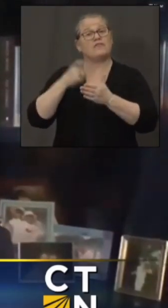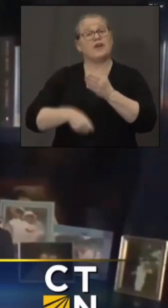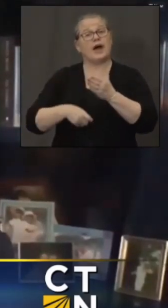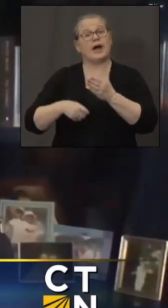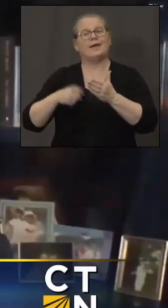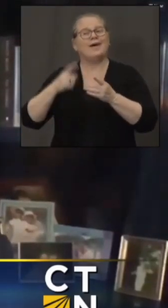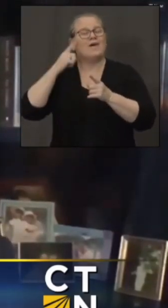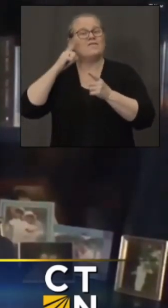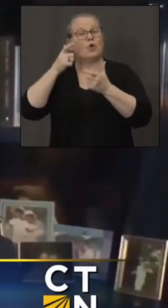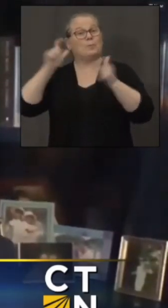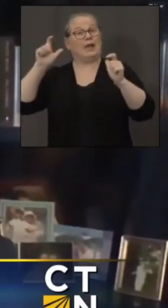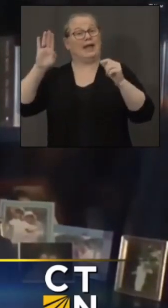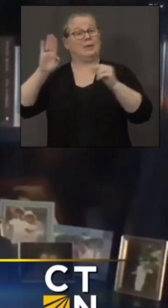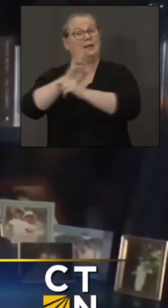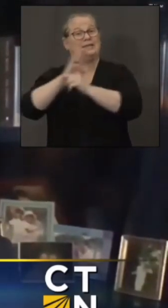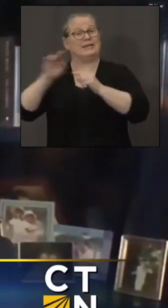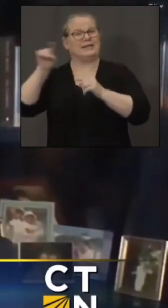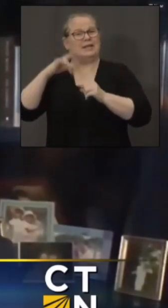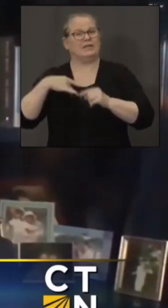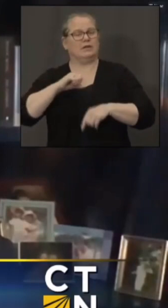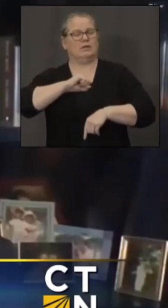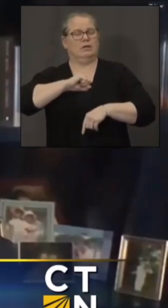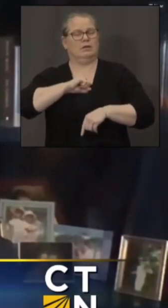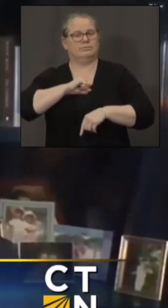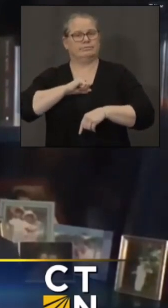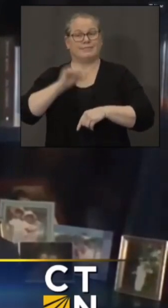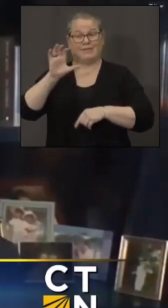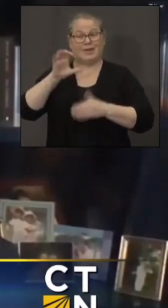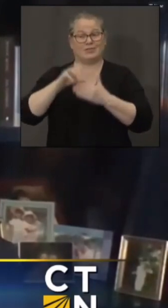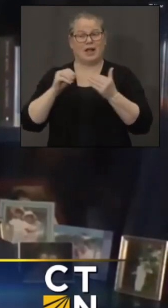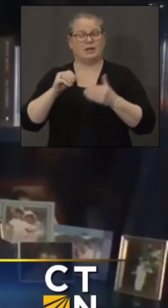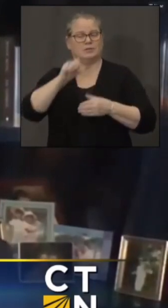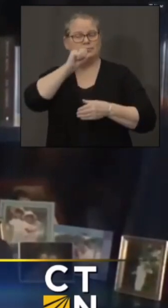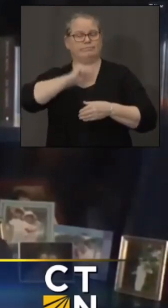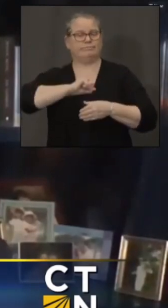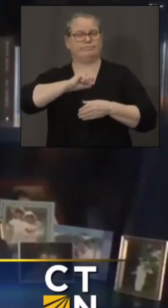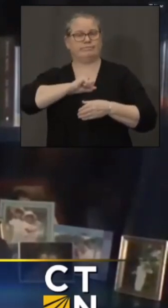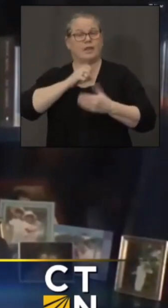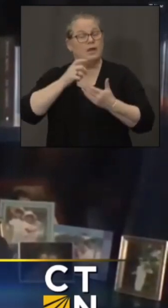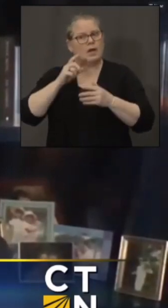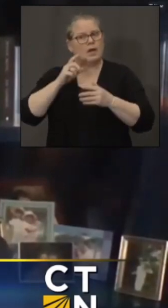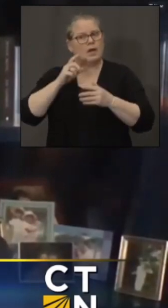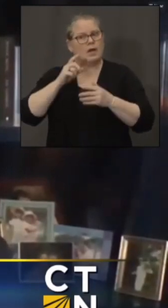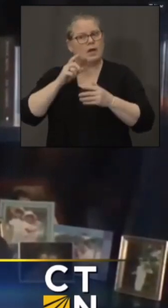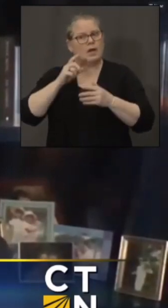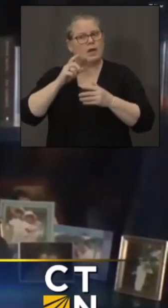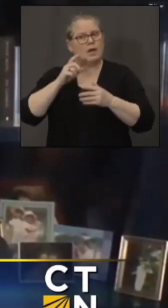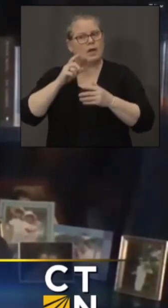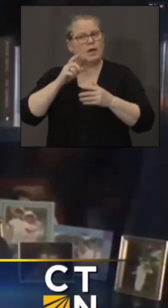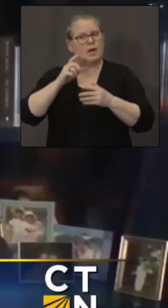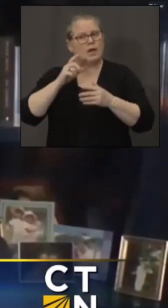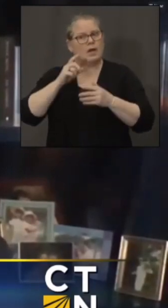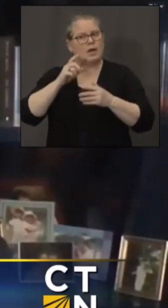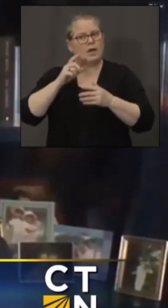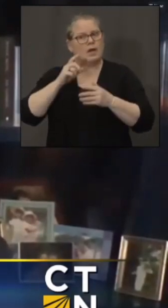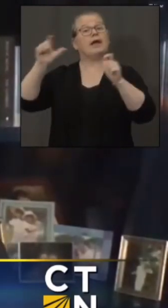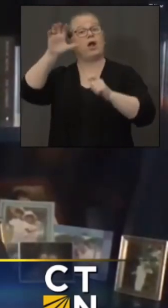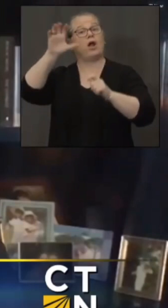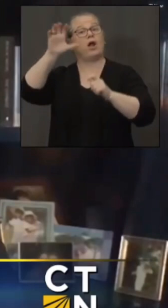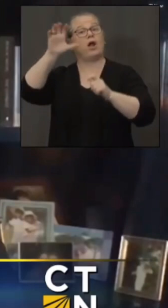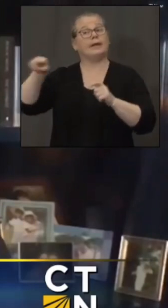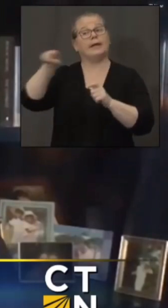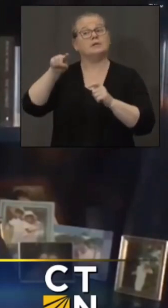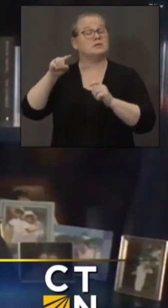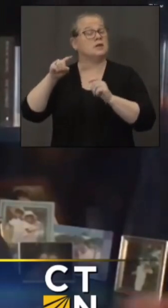like a cost of doing business, and they'll just power through. We wanted something for those bigger enterprises that maybe are not paying attention to the protocols